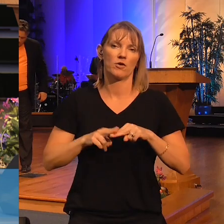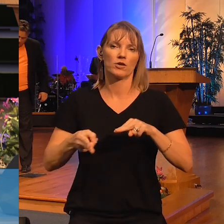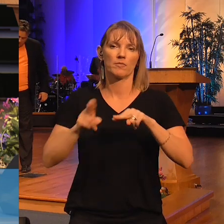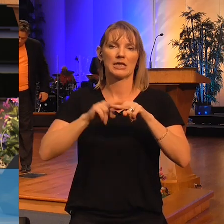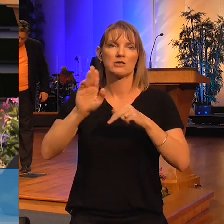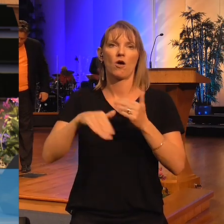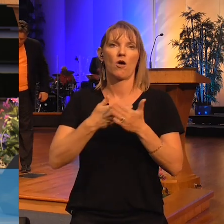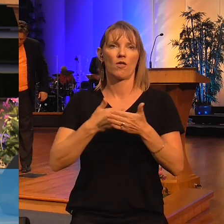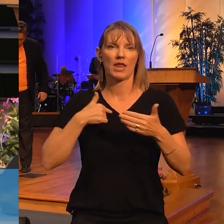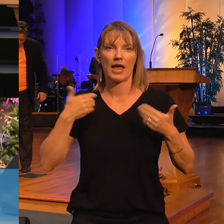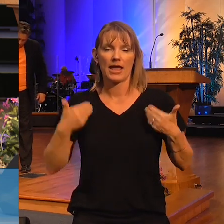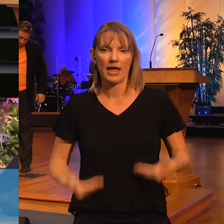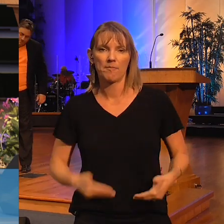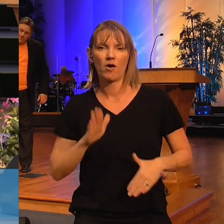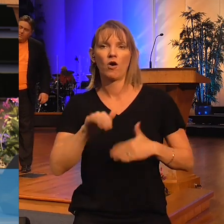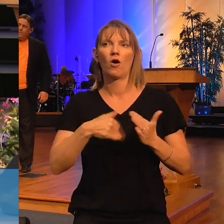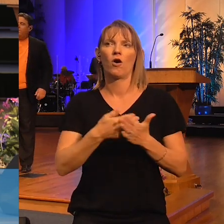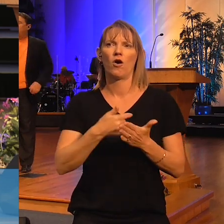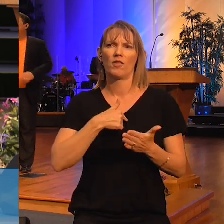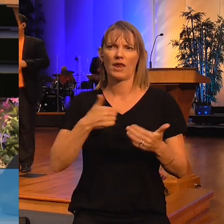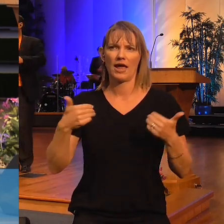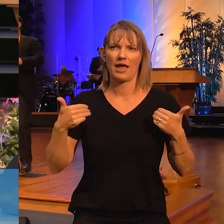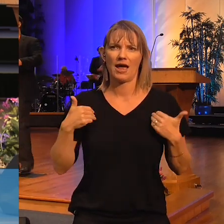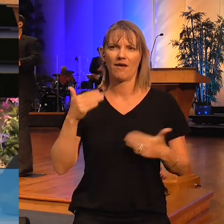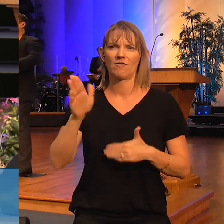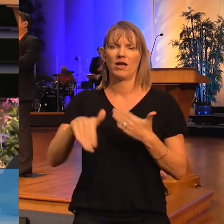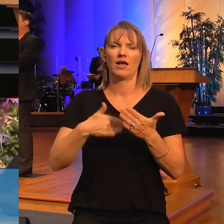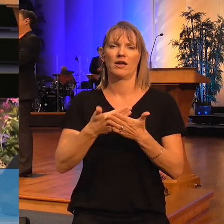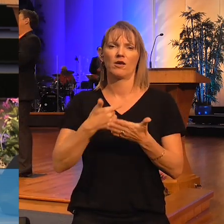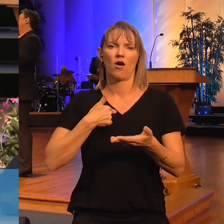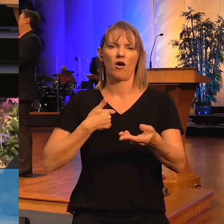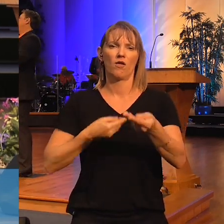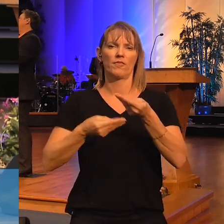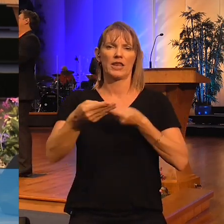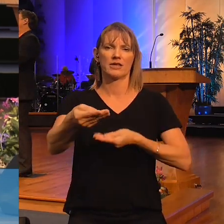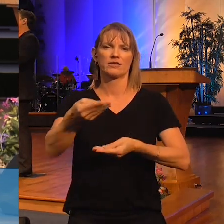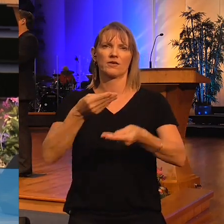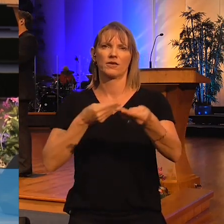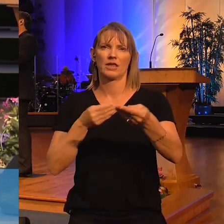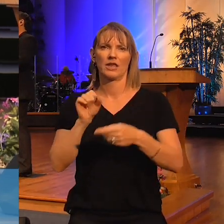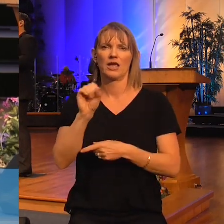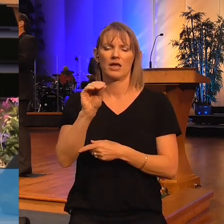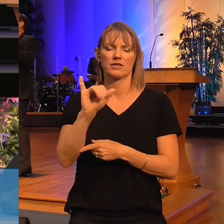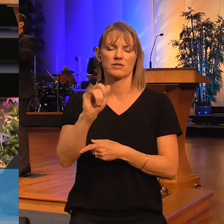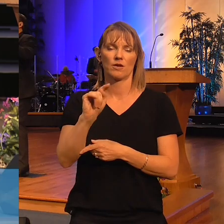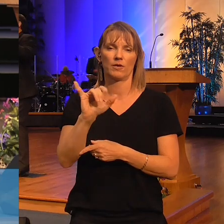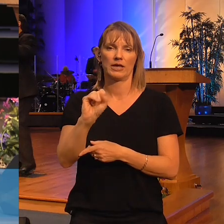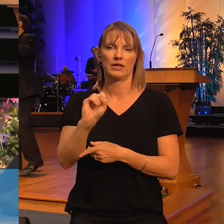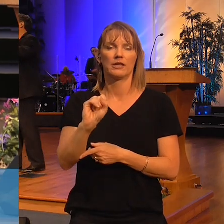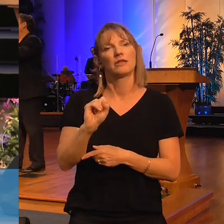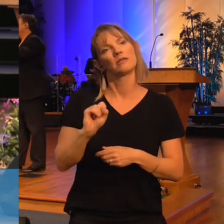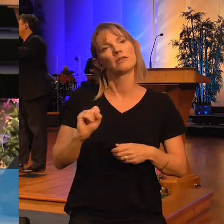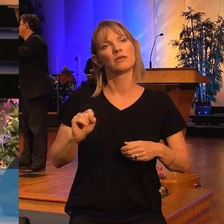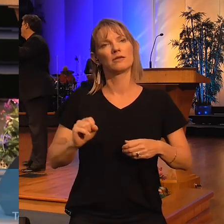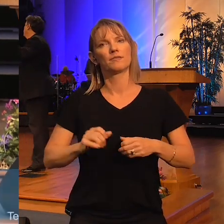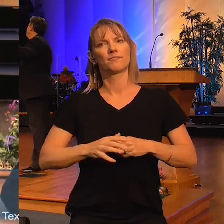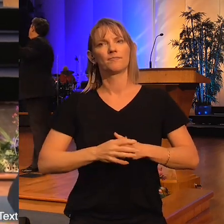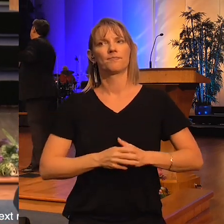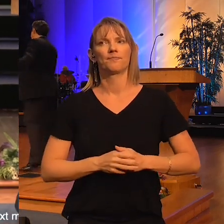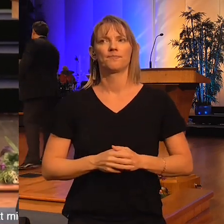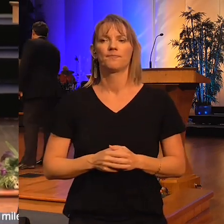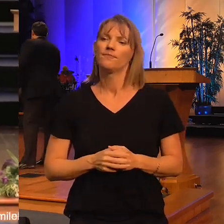and multiplies all that I am, all that I have, and all that I circulate, and so it